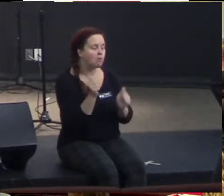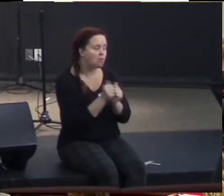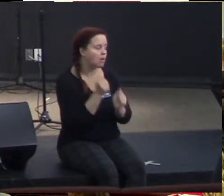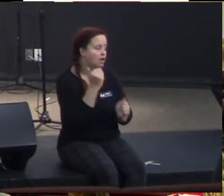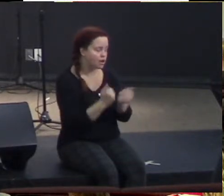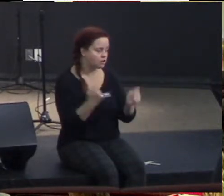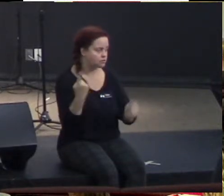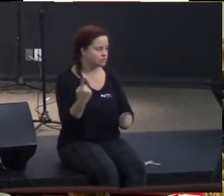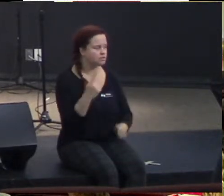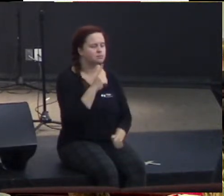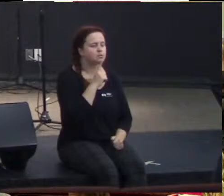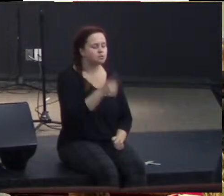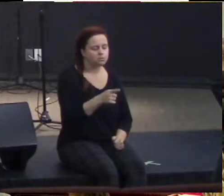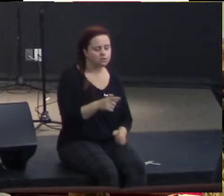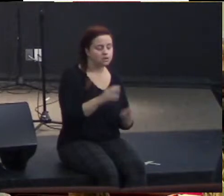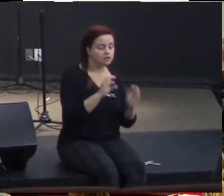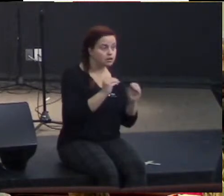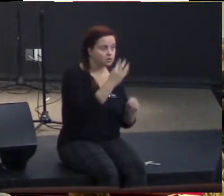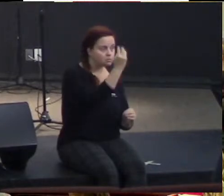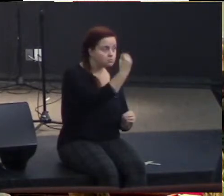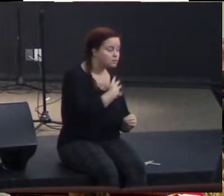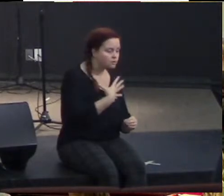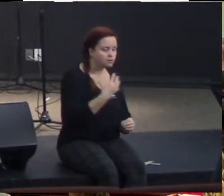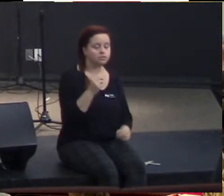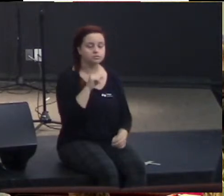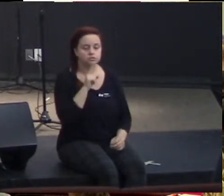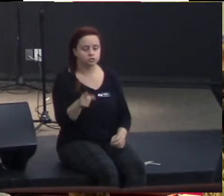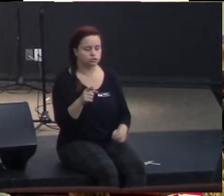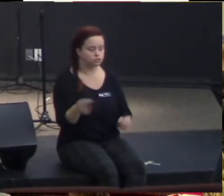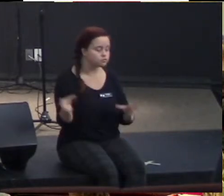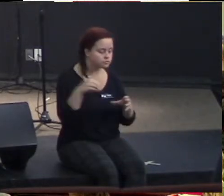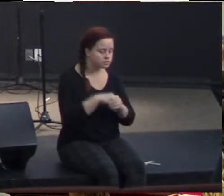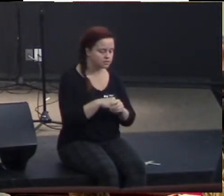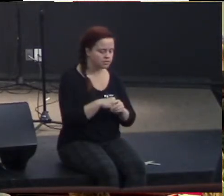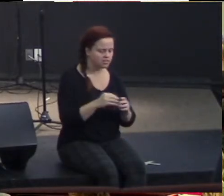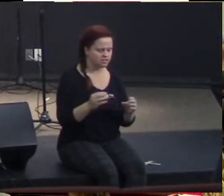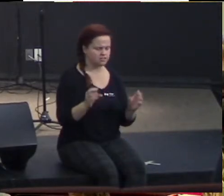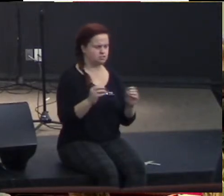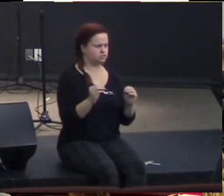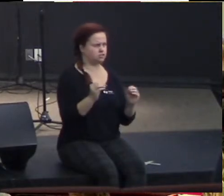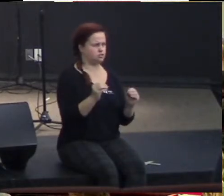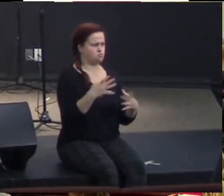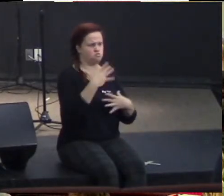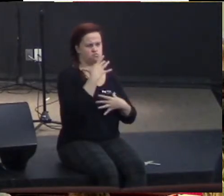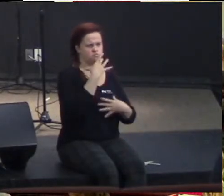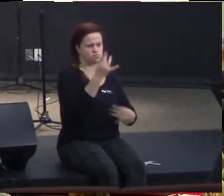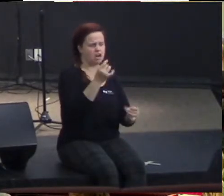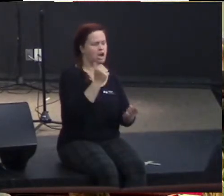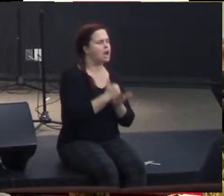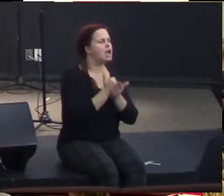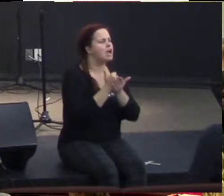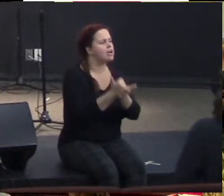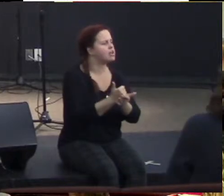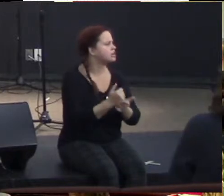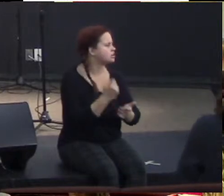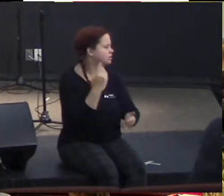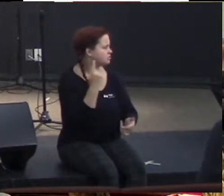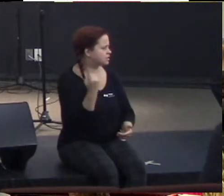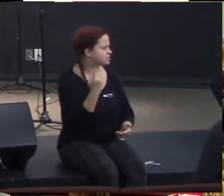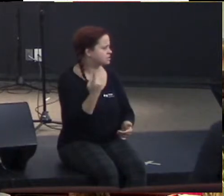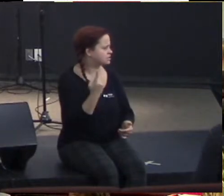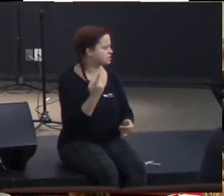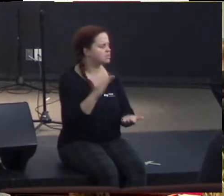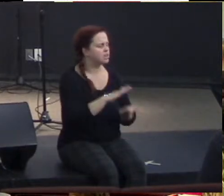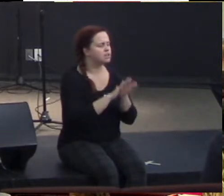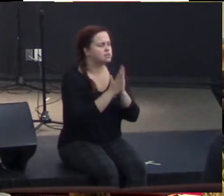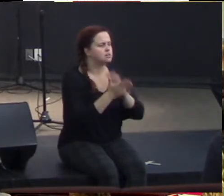But really, when there's no grace and truth involved, there's no sort of interest in helping someone be God's best or